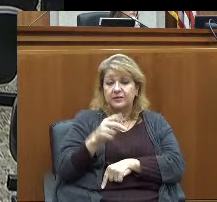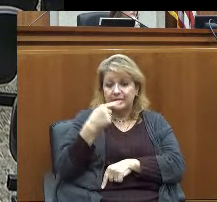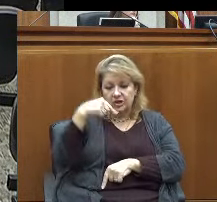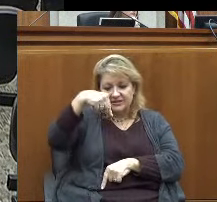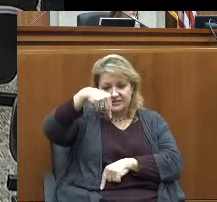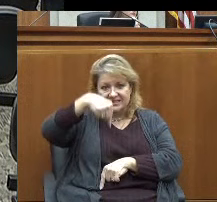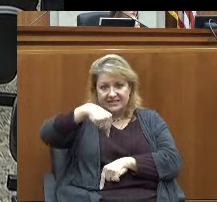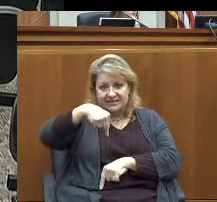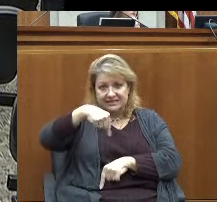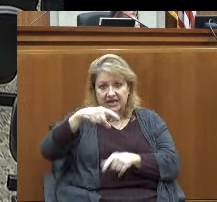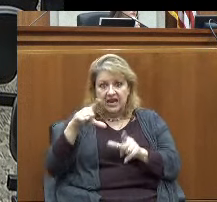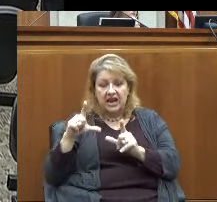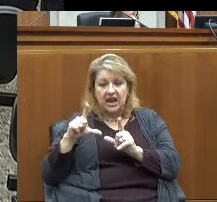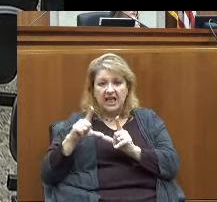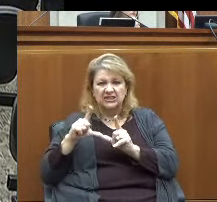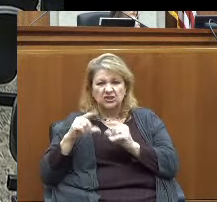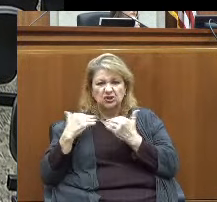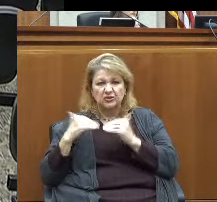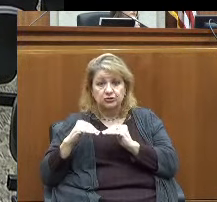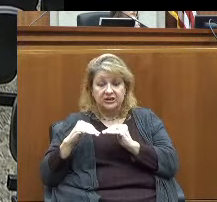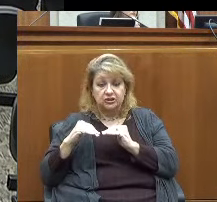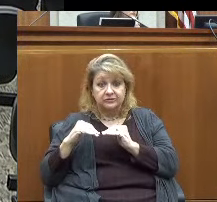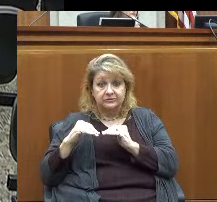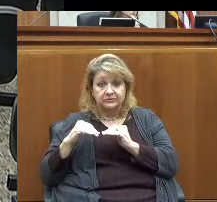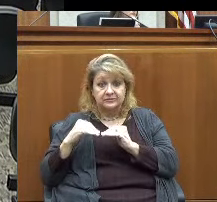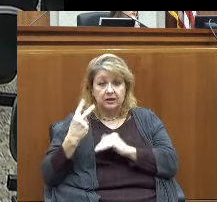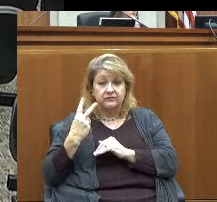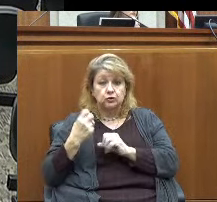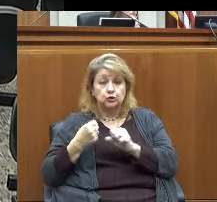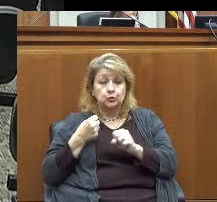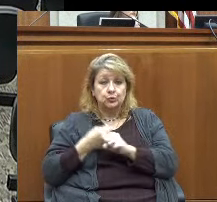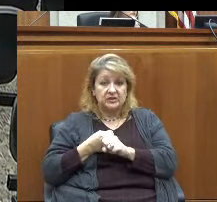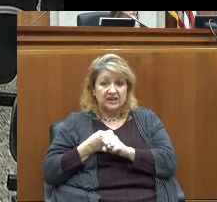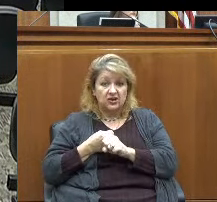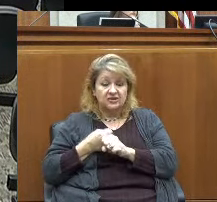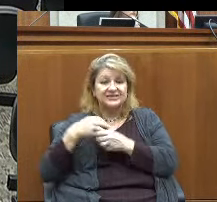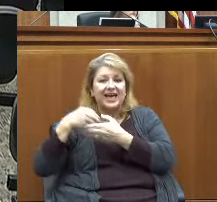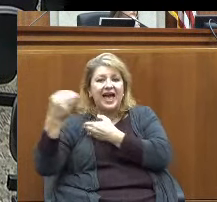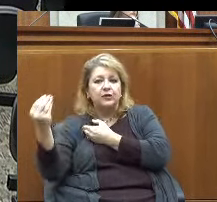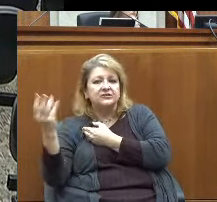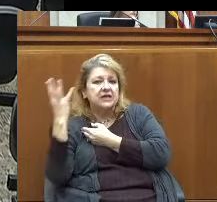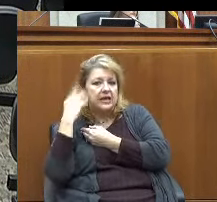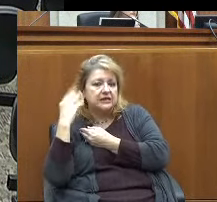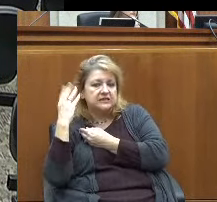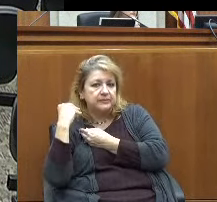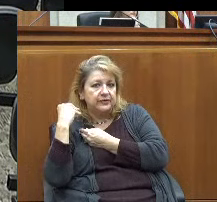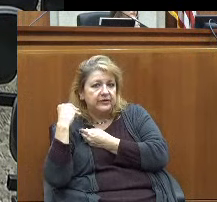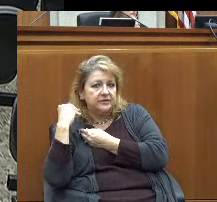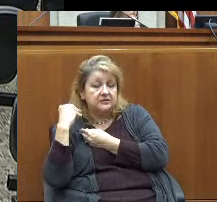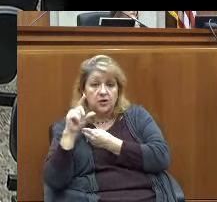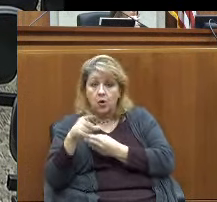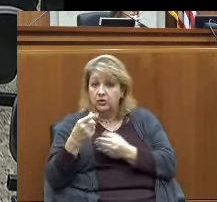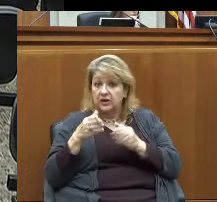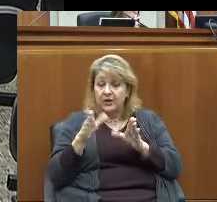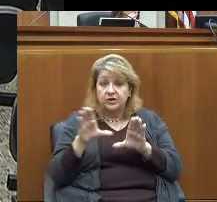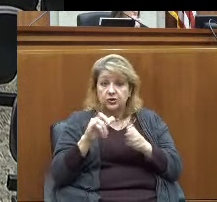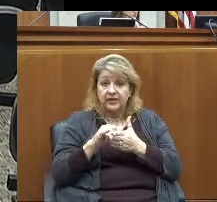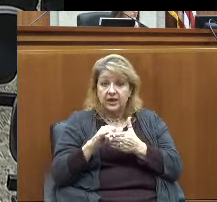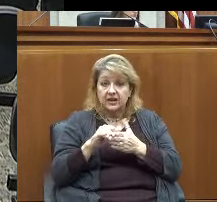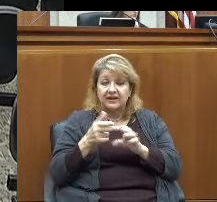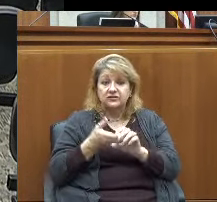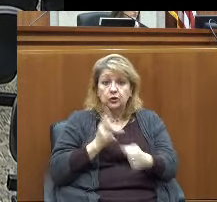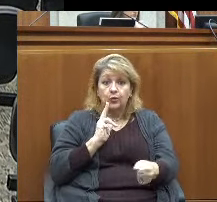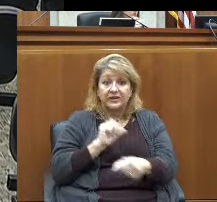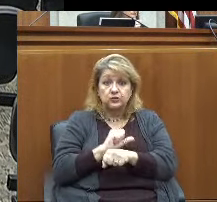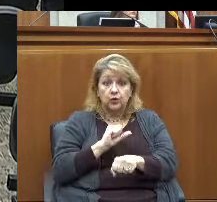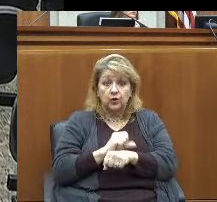this licensure restriction of 2 years of outside experience. The only way she can do that is if